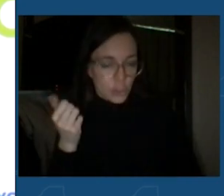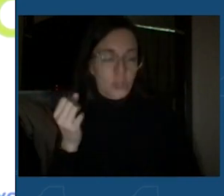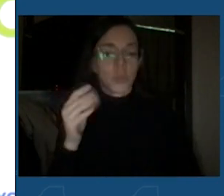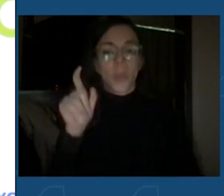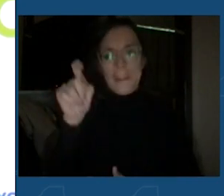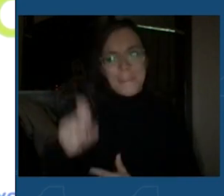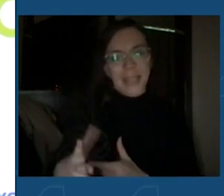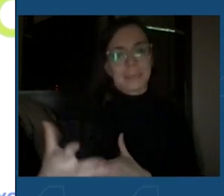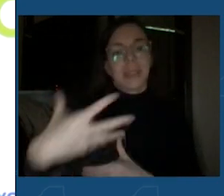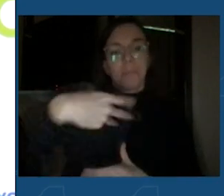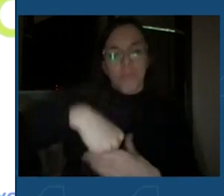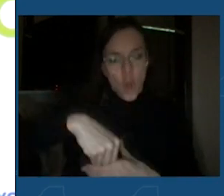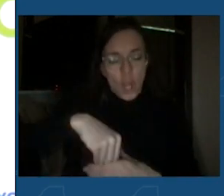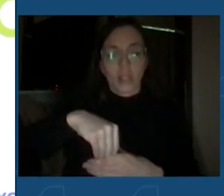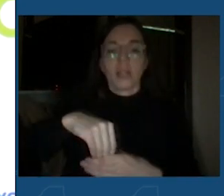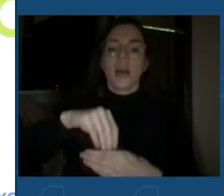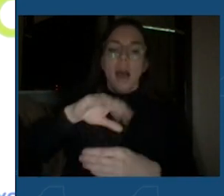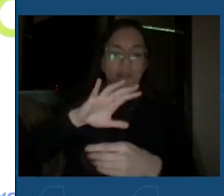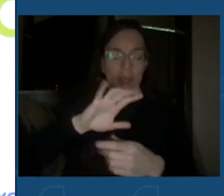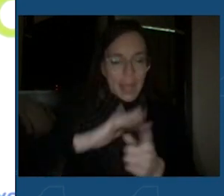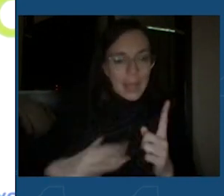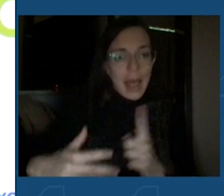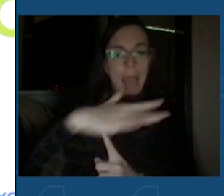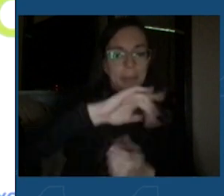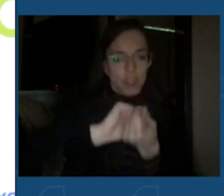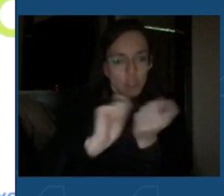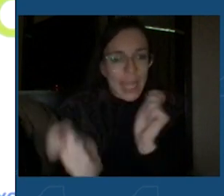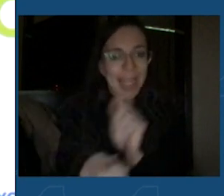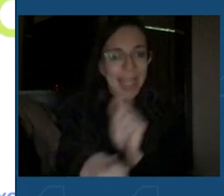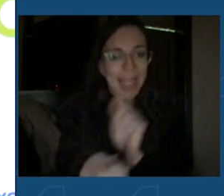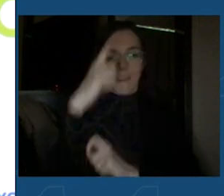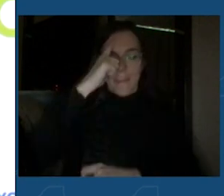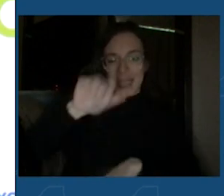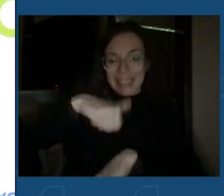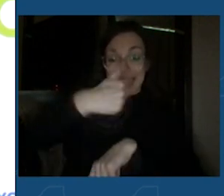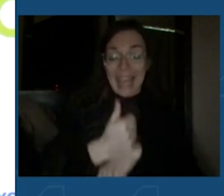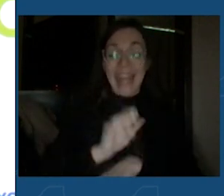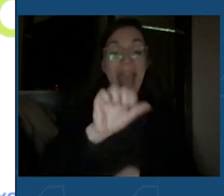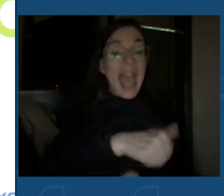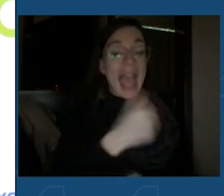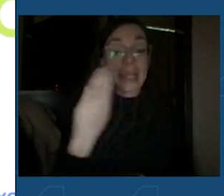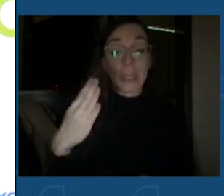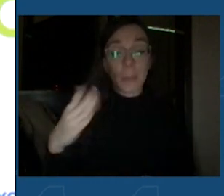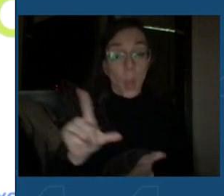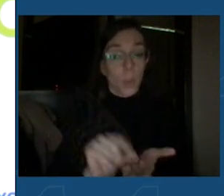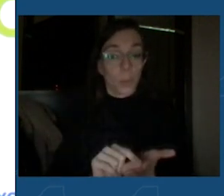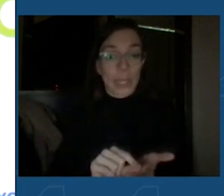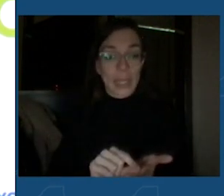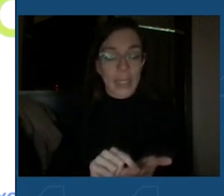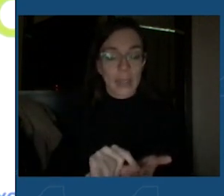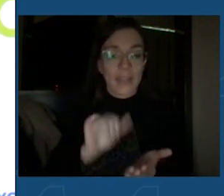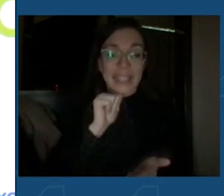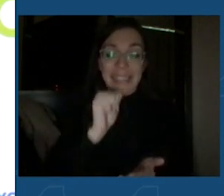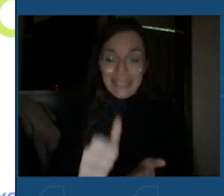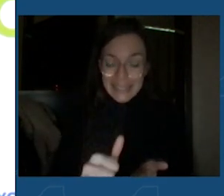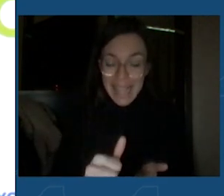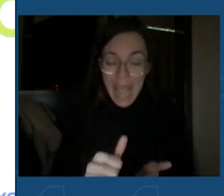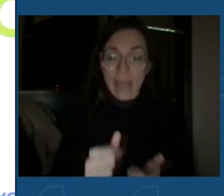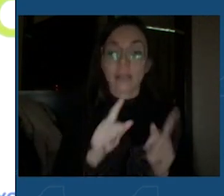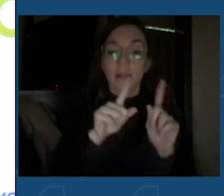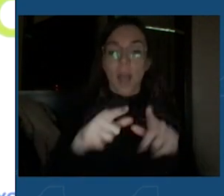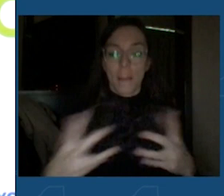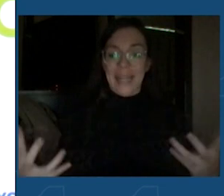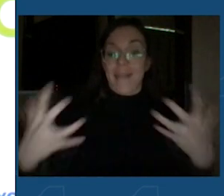the climate changing mindset. Any blueprint that does not come and complement what Tony